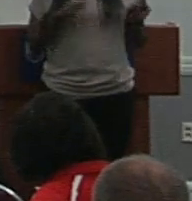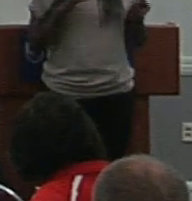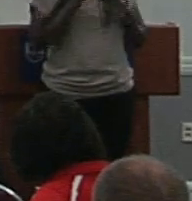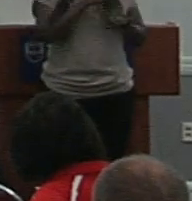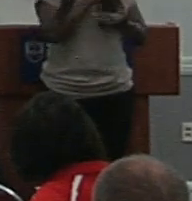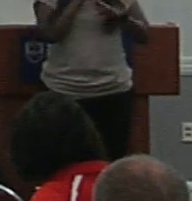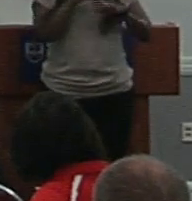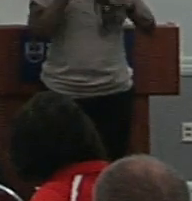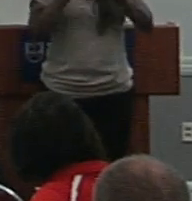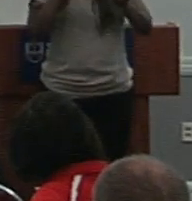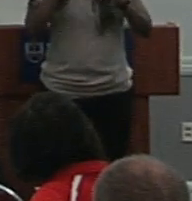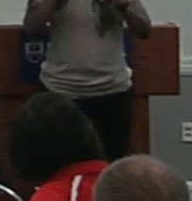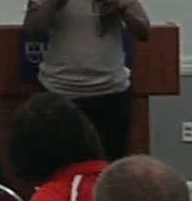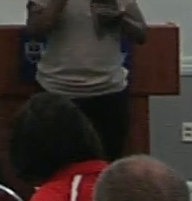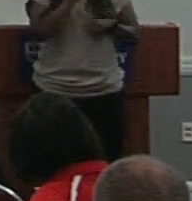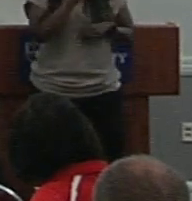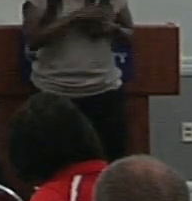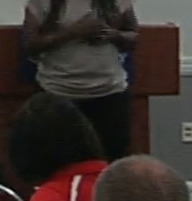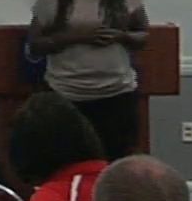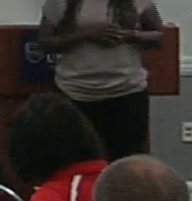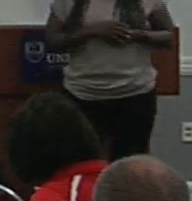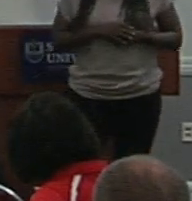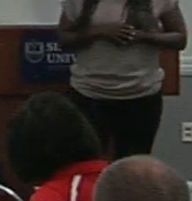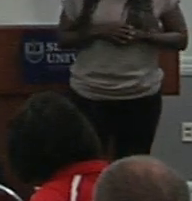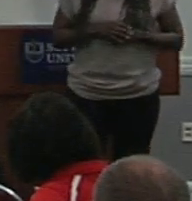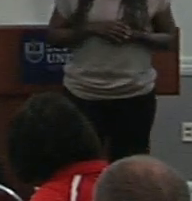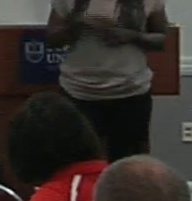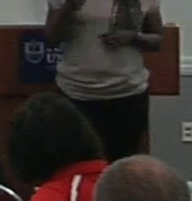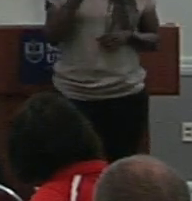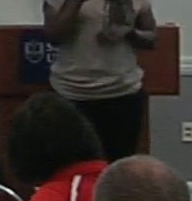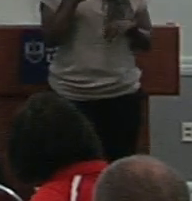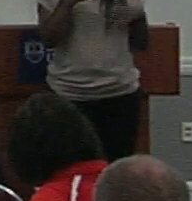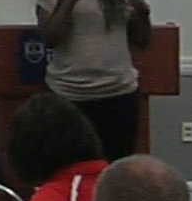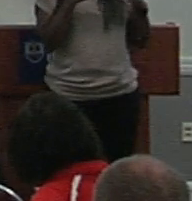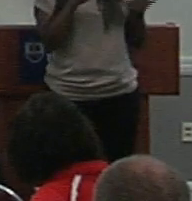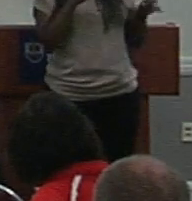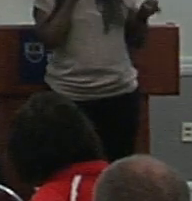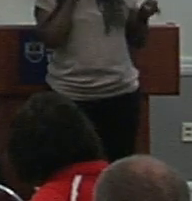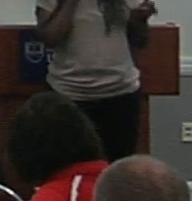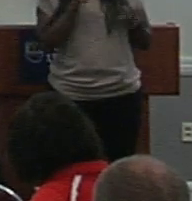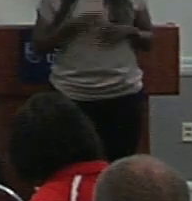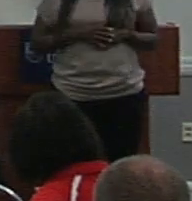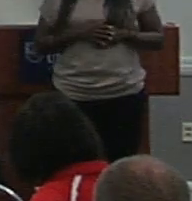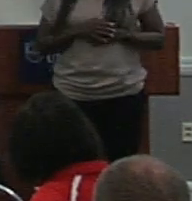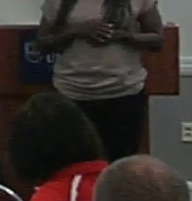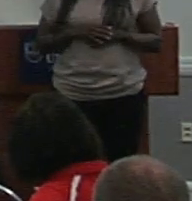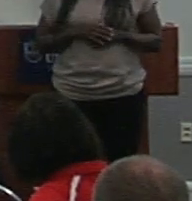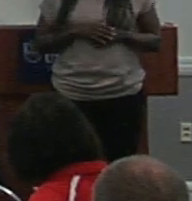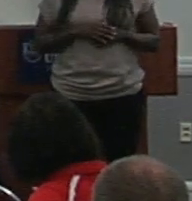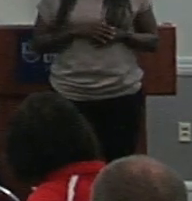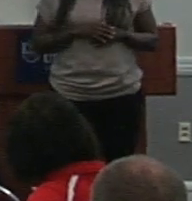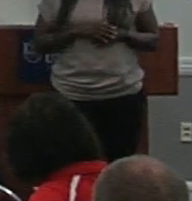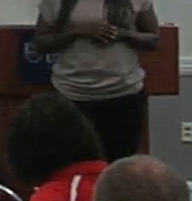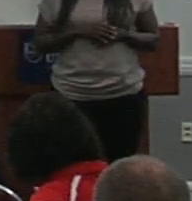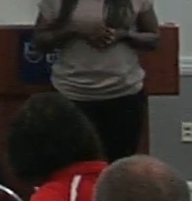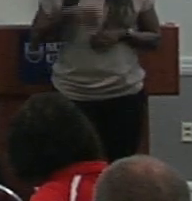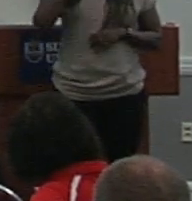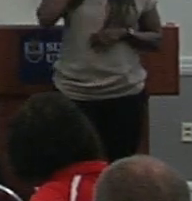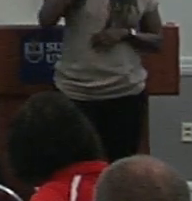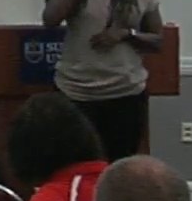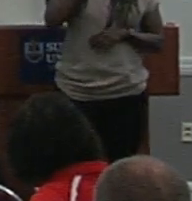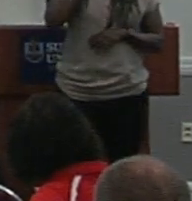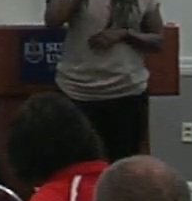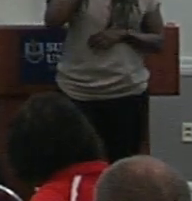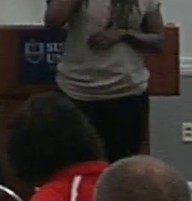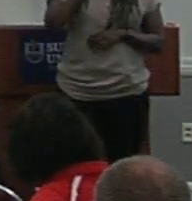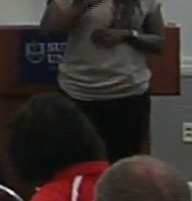Okay. Or Kylie. One of you should be able to invite her to unmute. Oh, yes. Melita, we are going to call on you next.